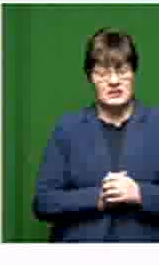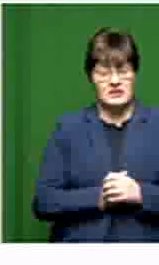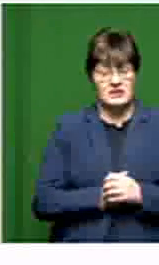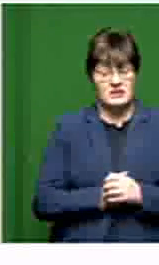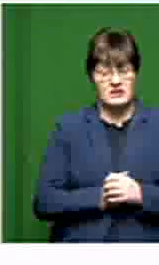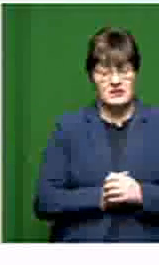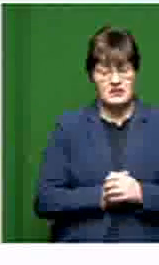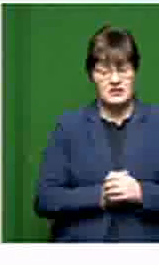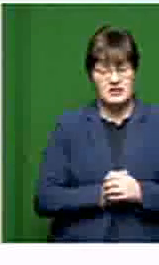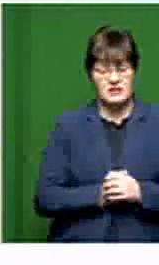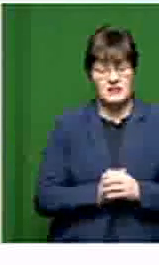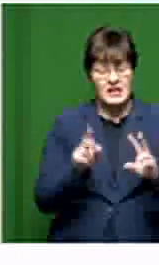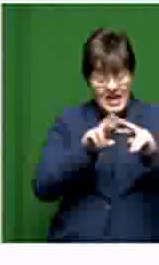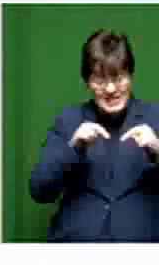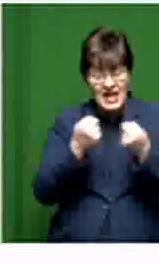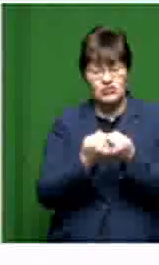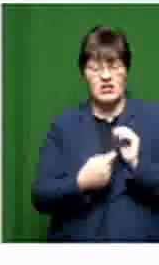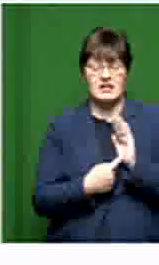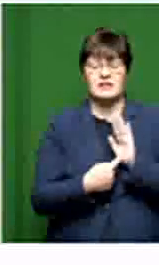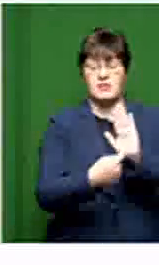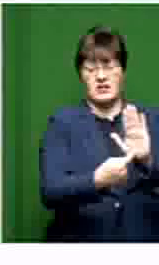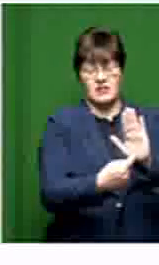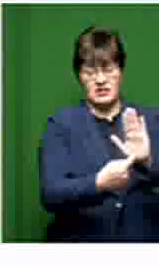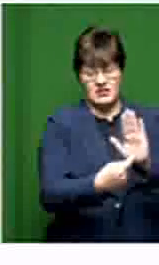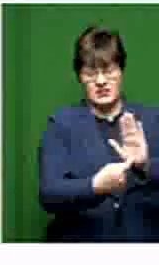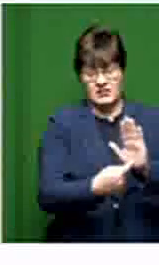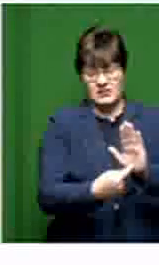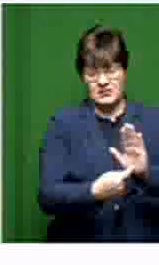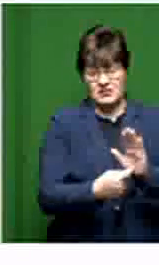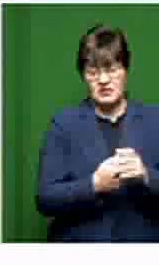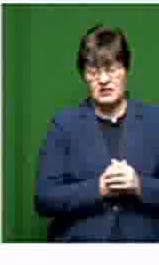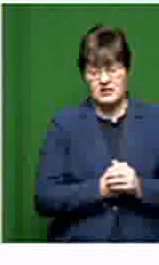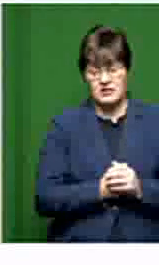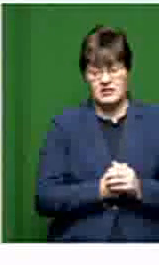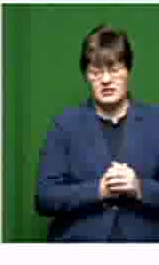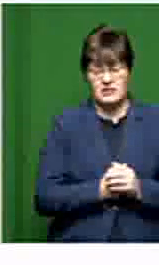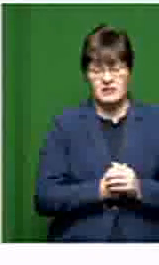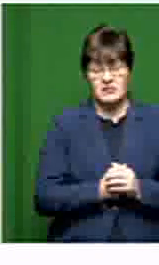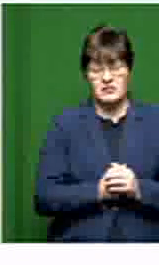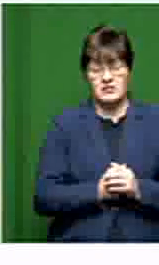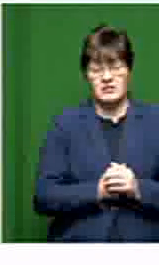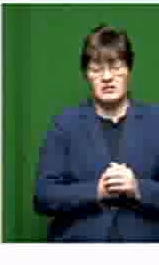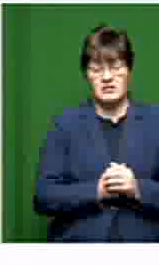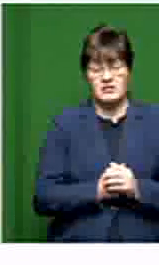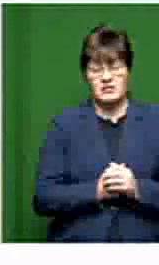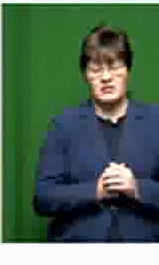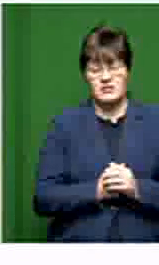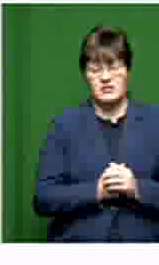Our national symbol, that our crest, is actually